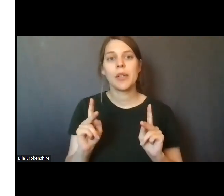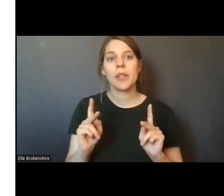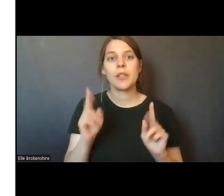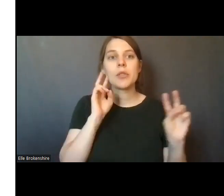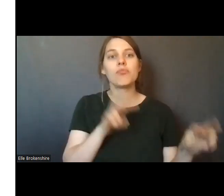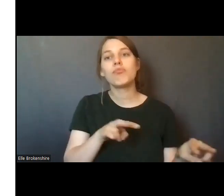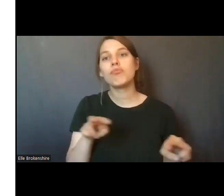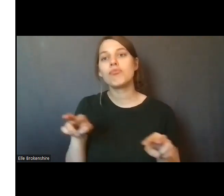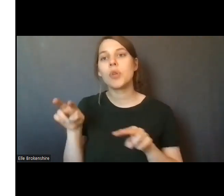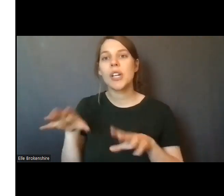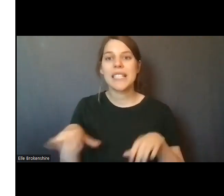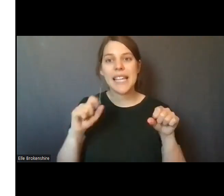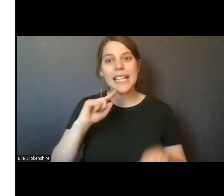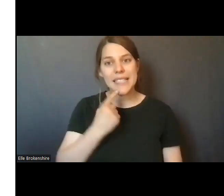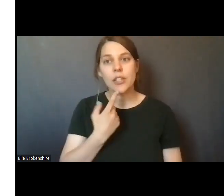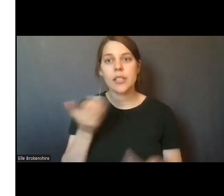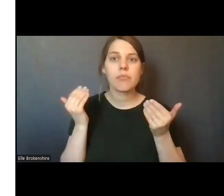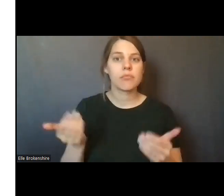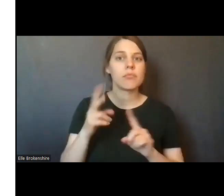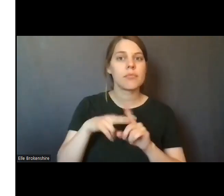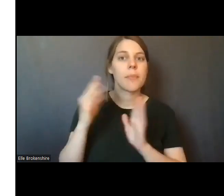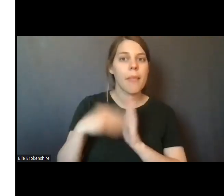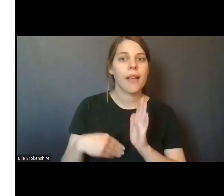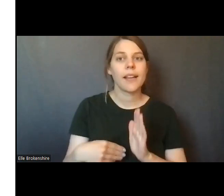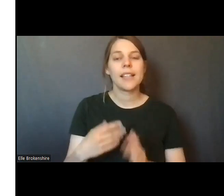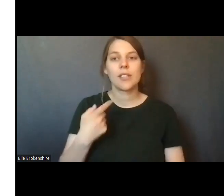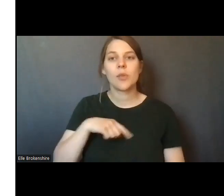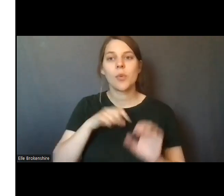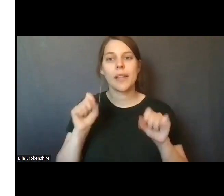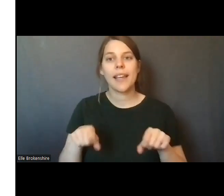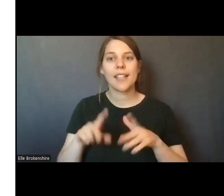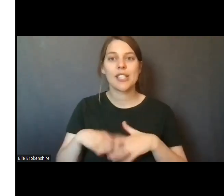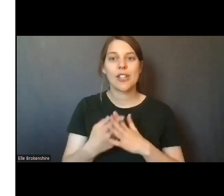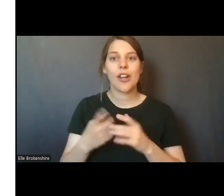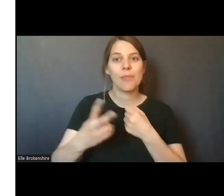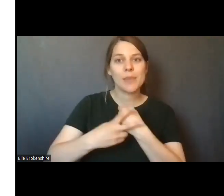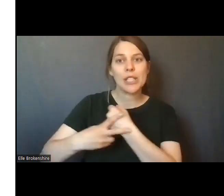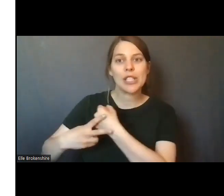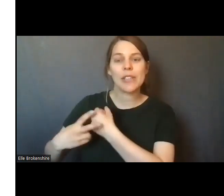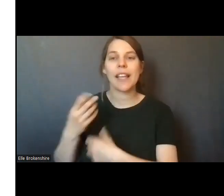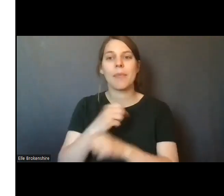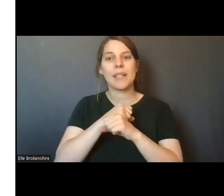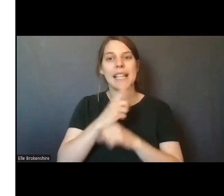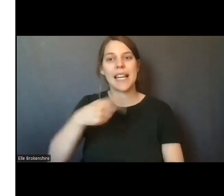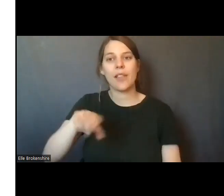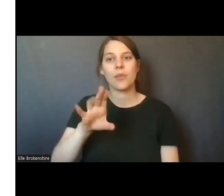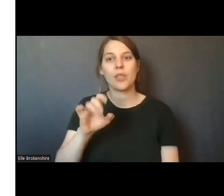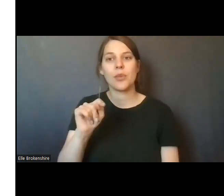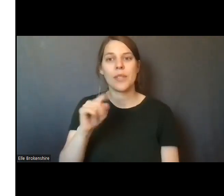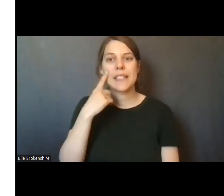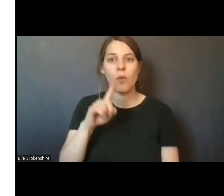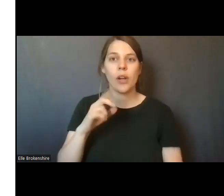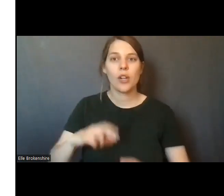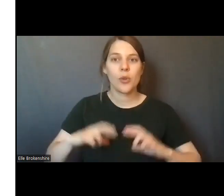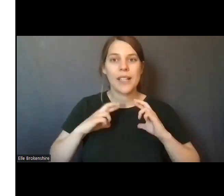at it seriously and get those applications in so that we can start preserving and protecting those units for our residents,